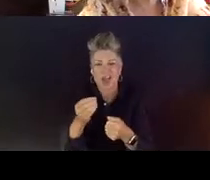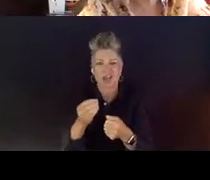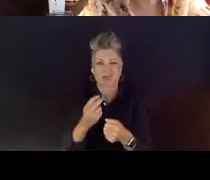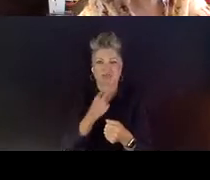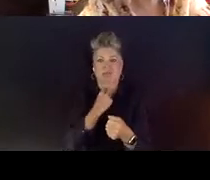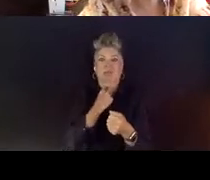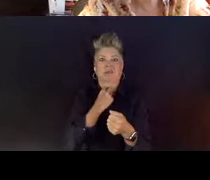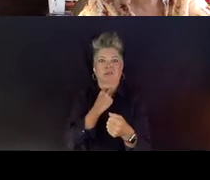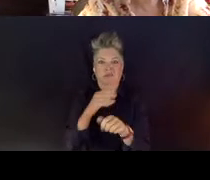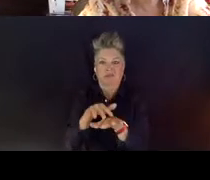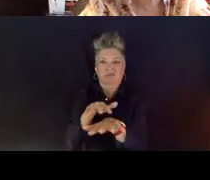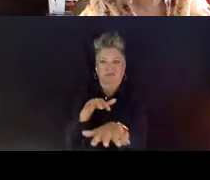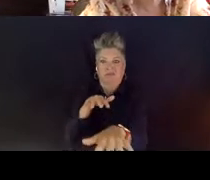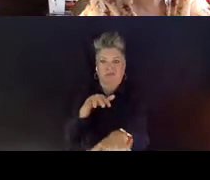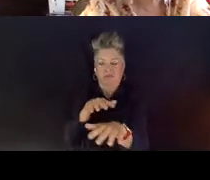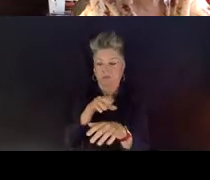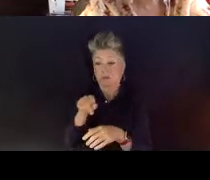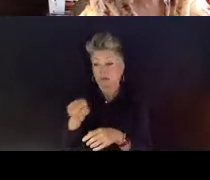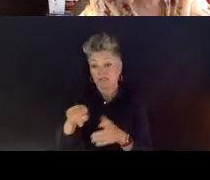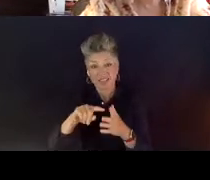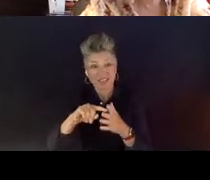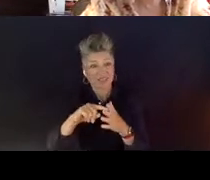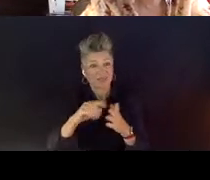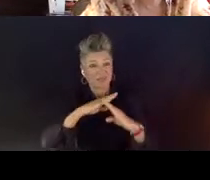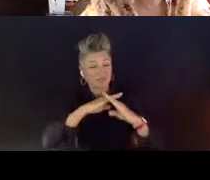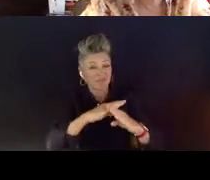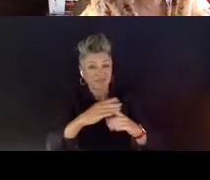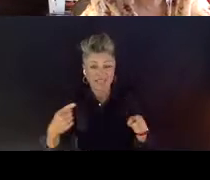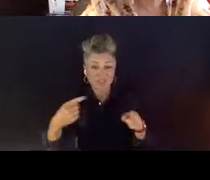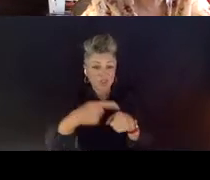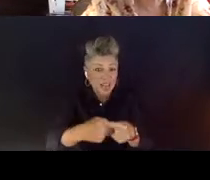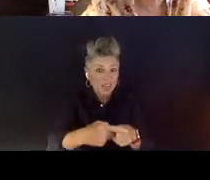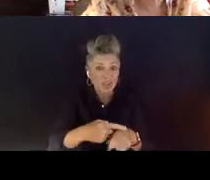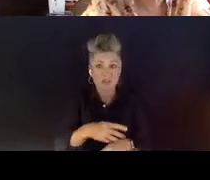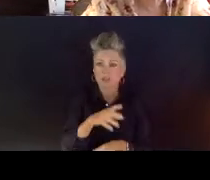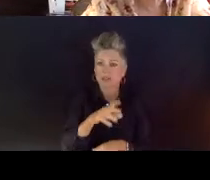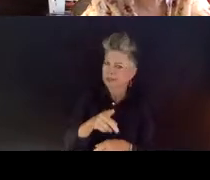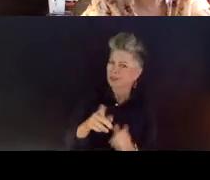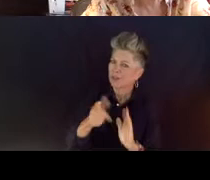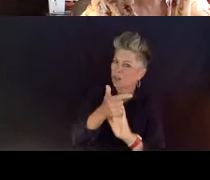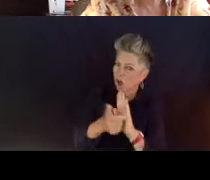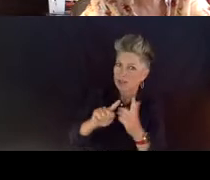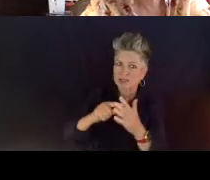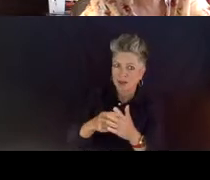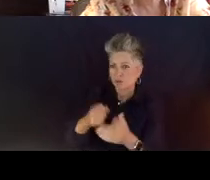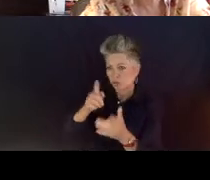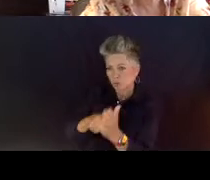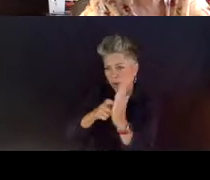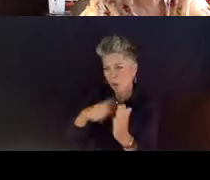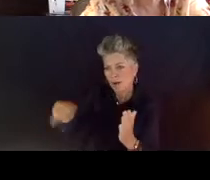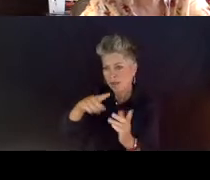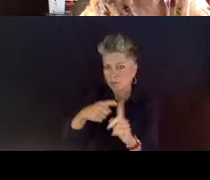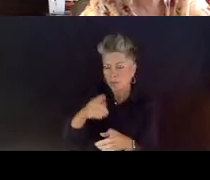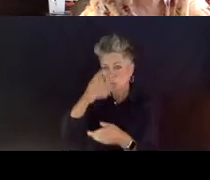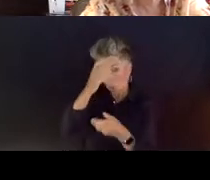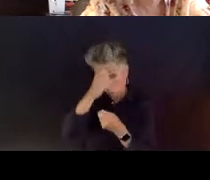restricting pedestrian crossings to intersections, required pedestrians to obey traffic signals, and instituted